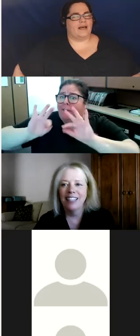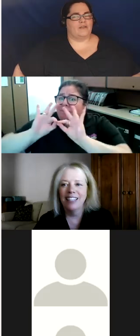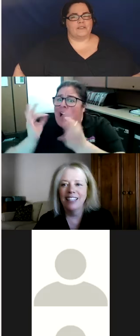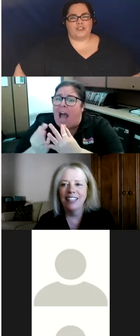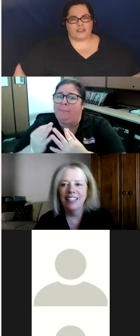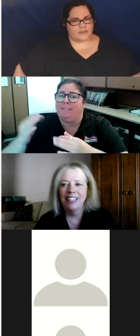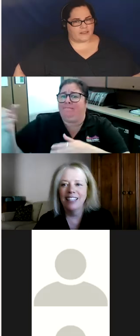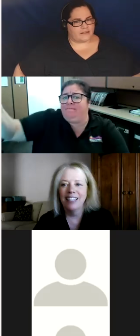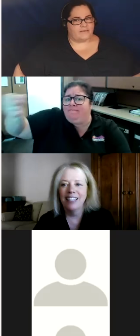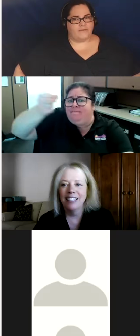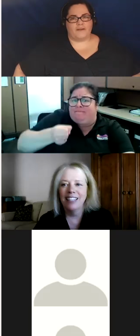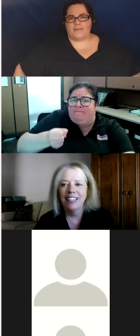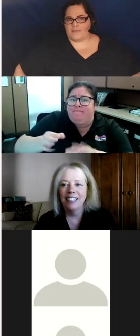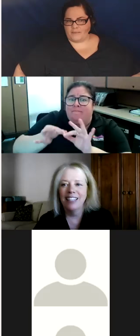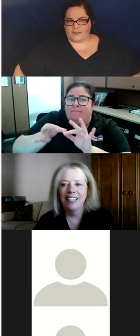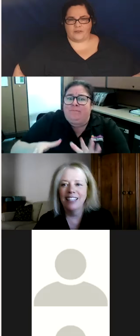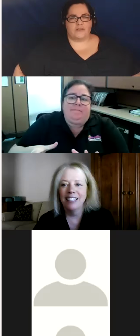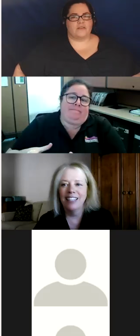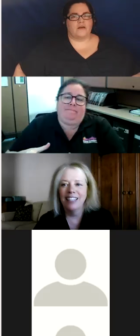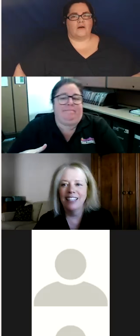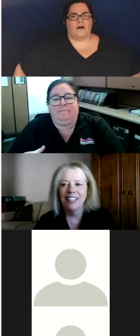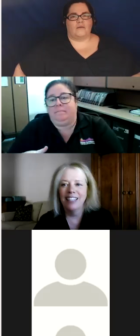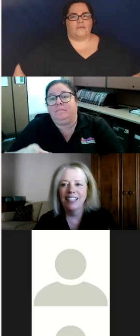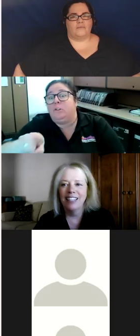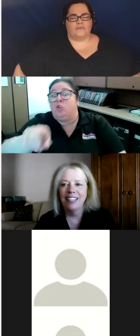You cannot use children, family members,